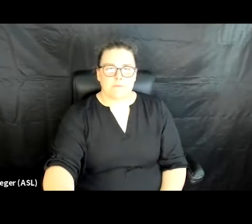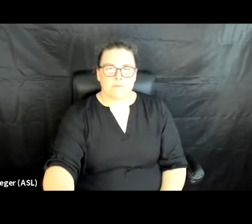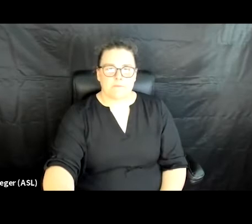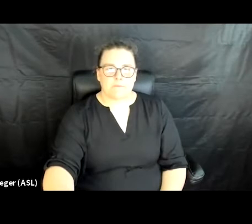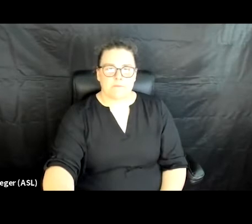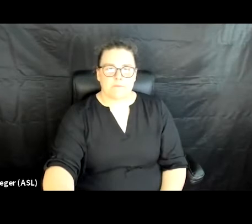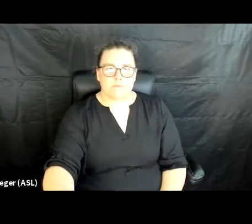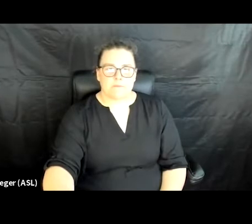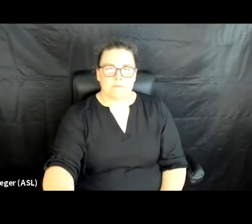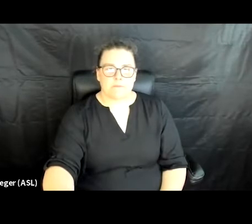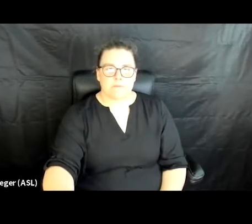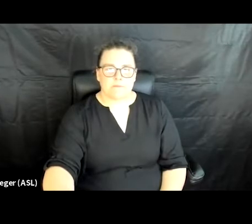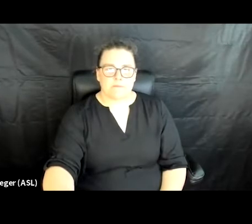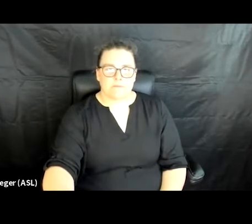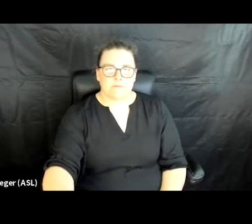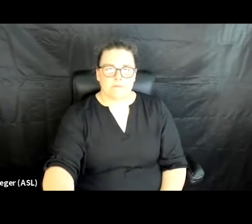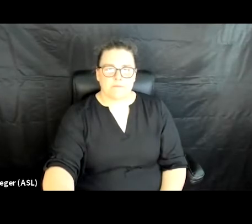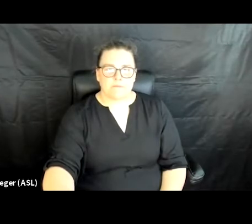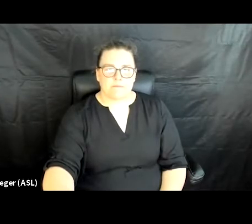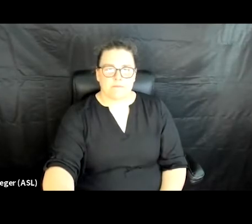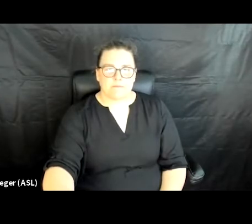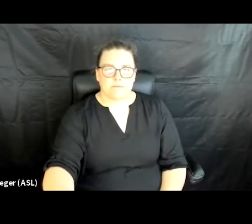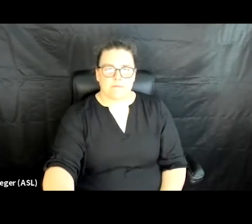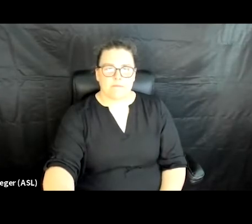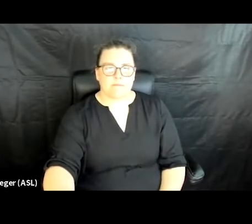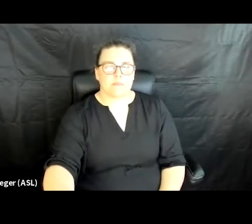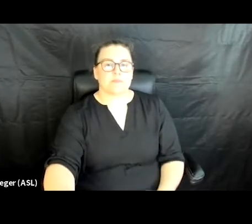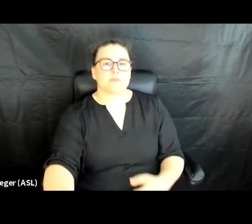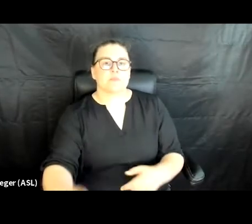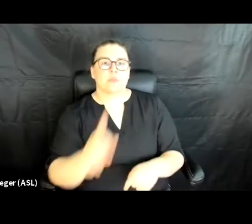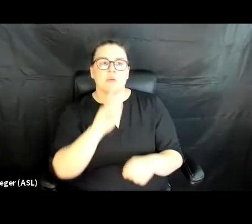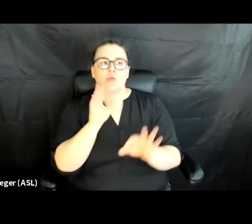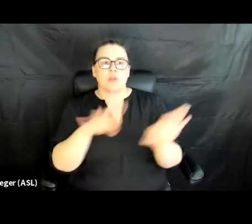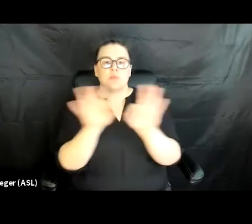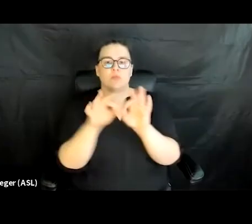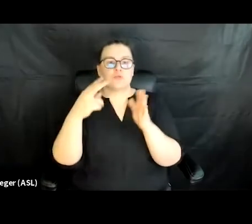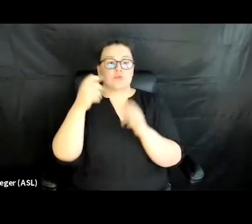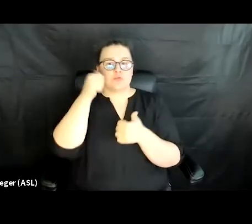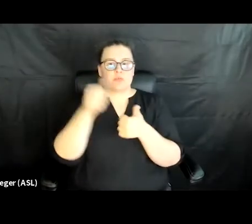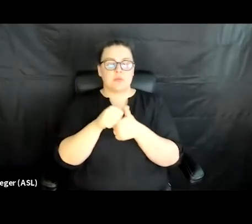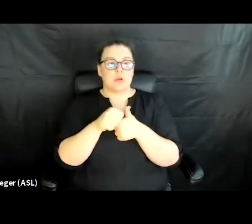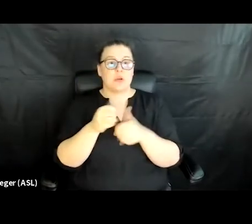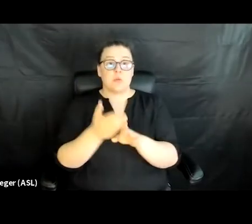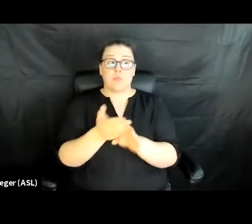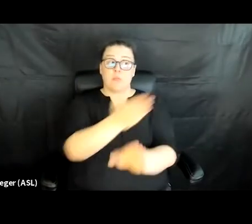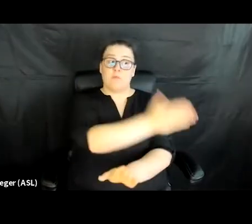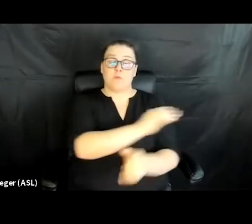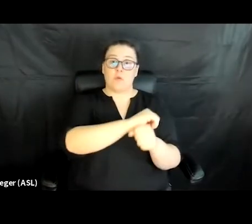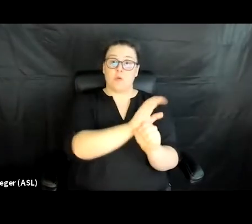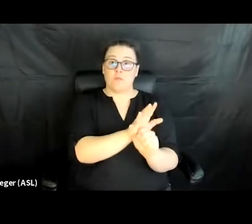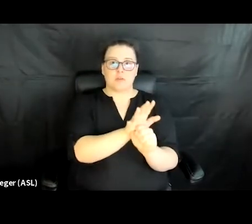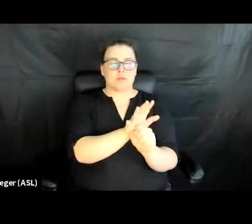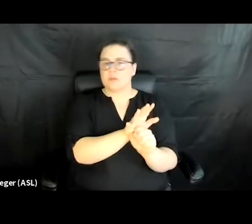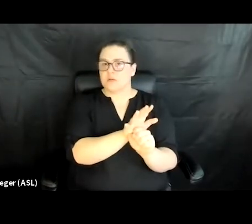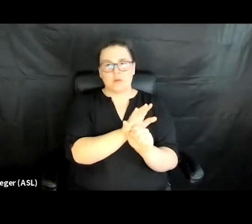It's just really, at least at this point too, it's just really important to remember that even prior to the pandemic, we were not where we should